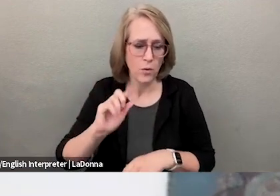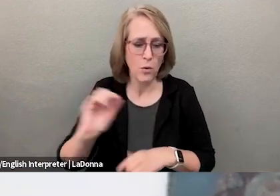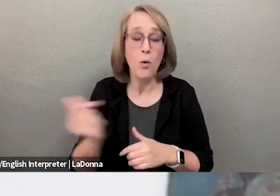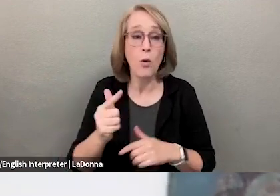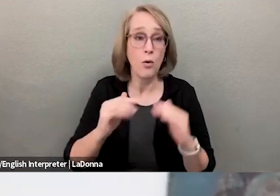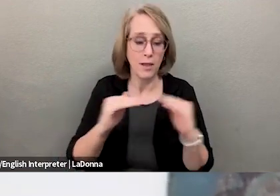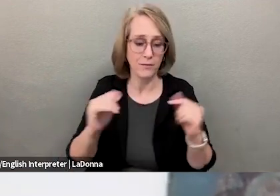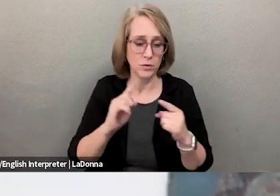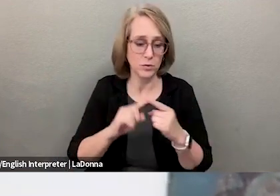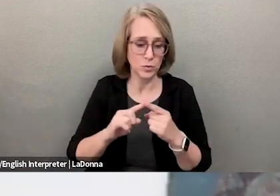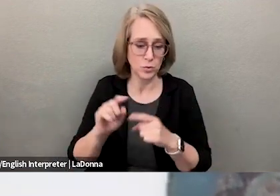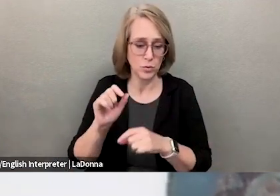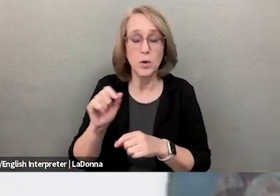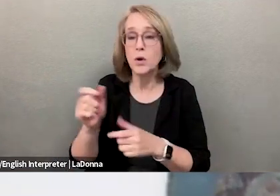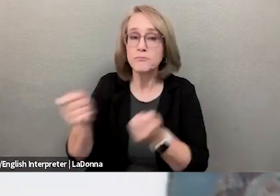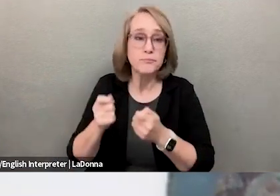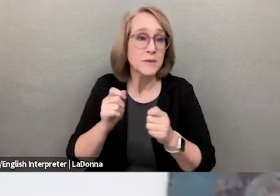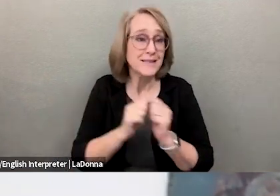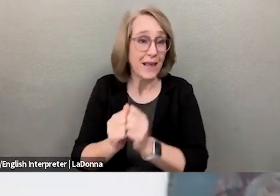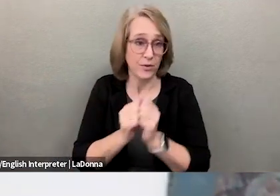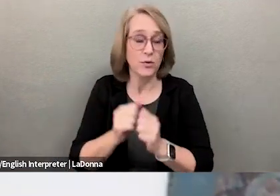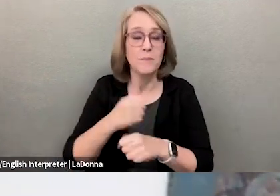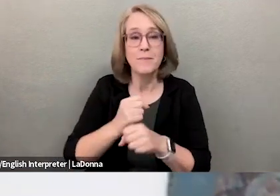difference. So it's been very impressive.